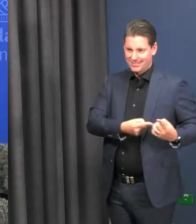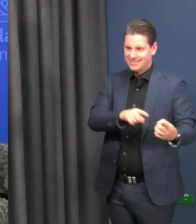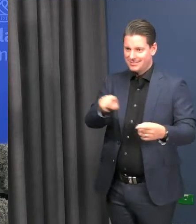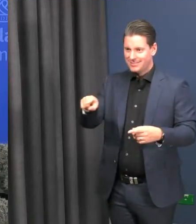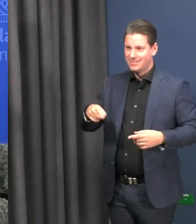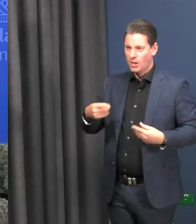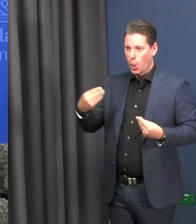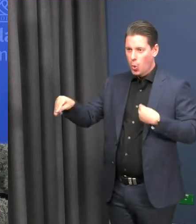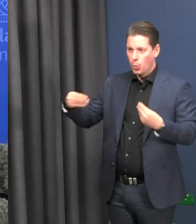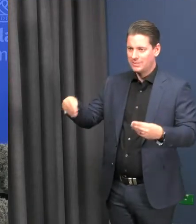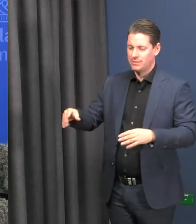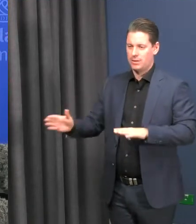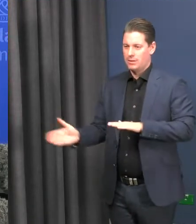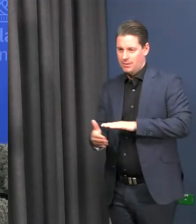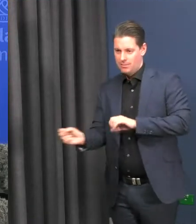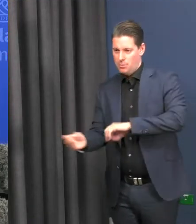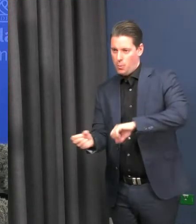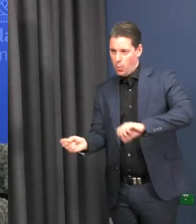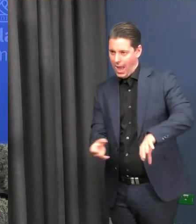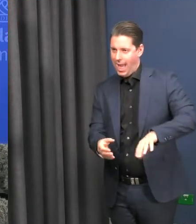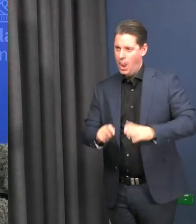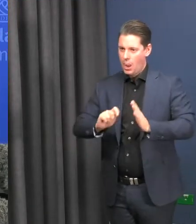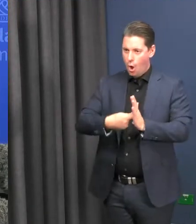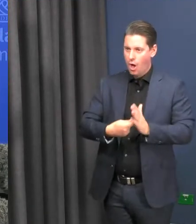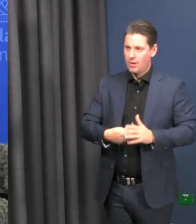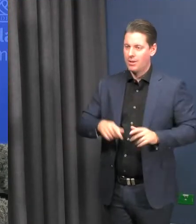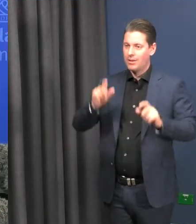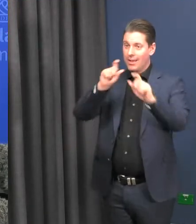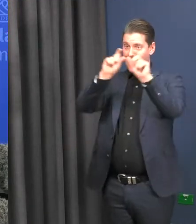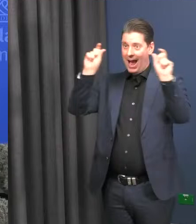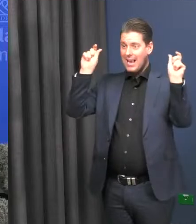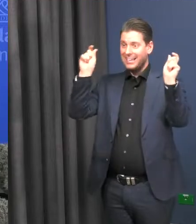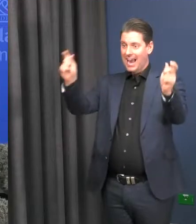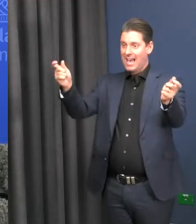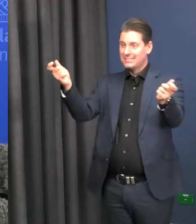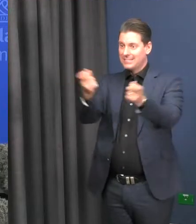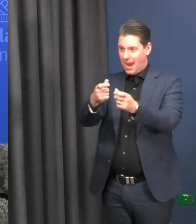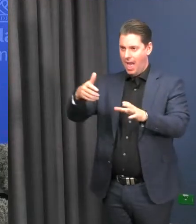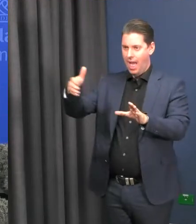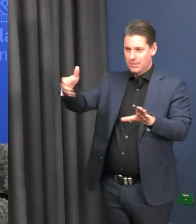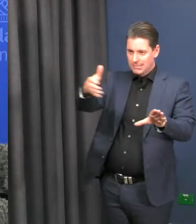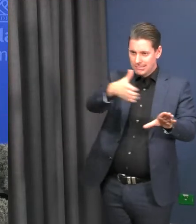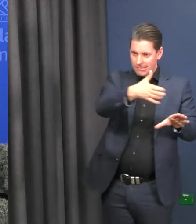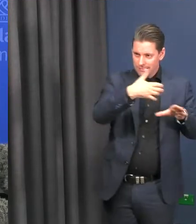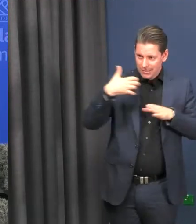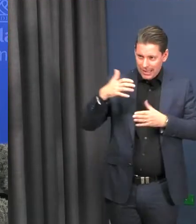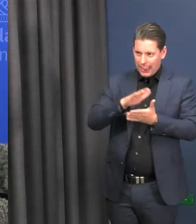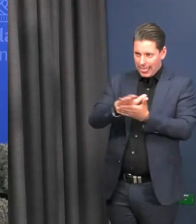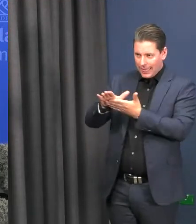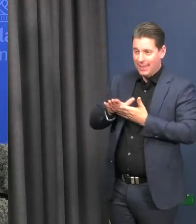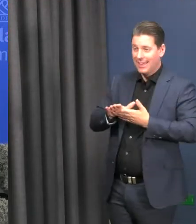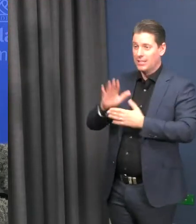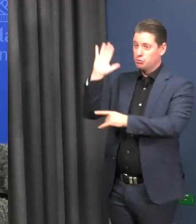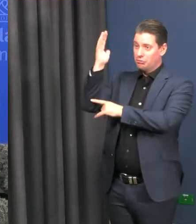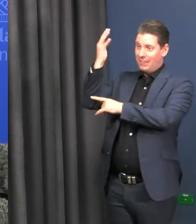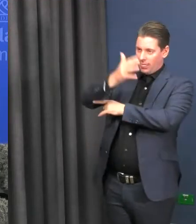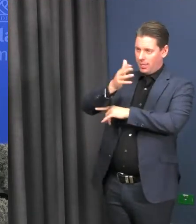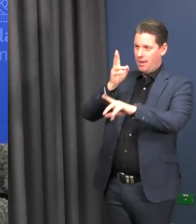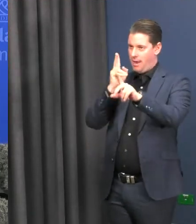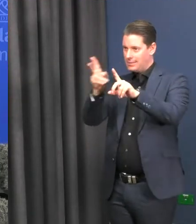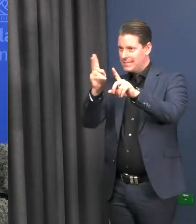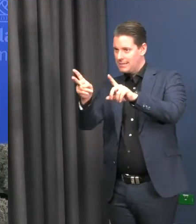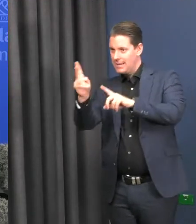projectile, you clear the gutters, you make sure if there's branches hanging over the roof, deal with those now, and that fortifies your home.